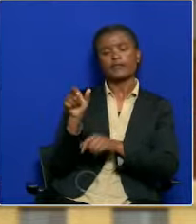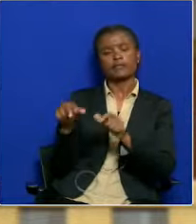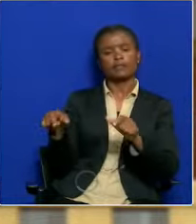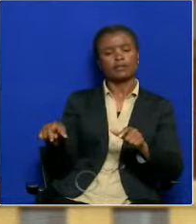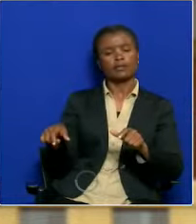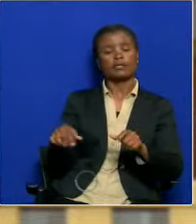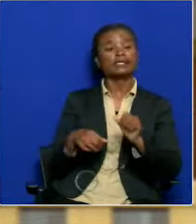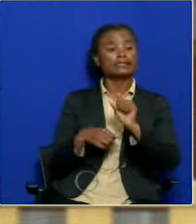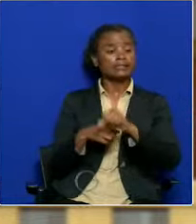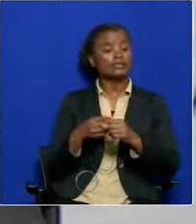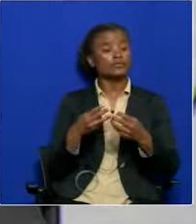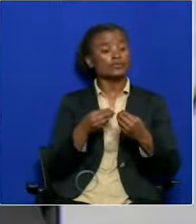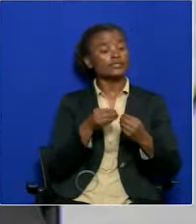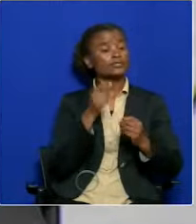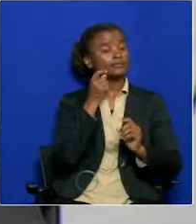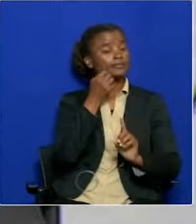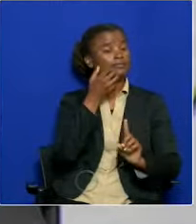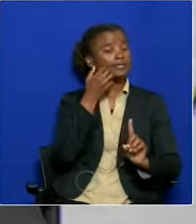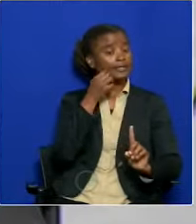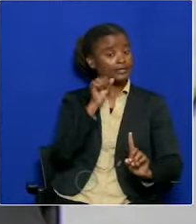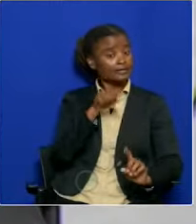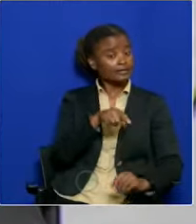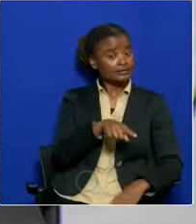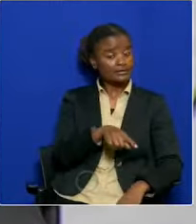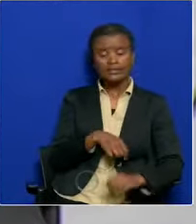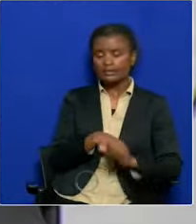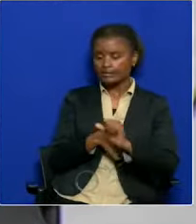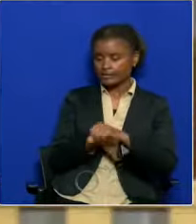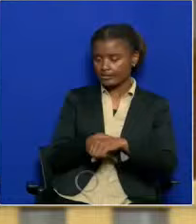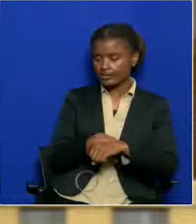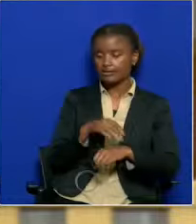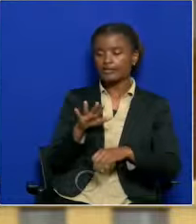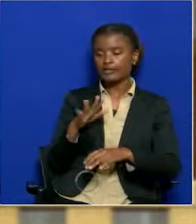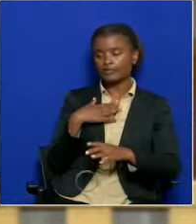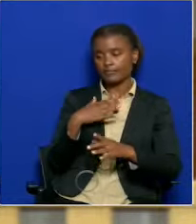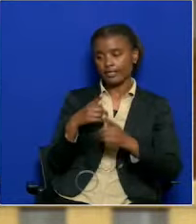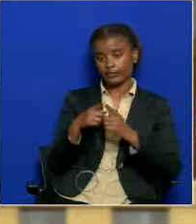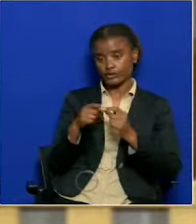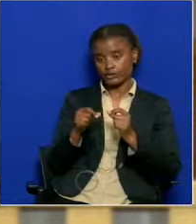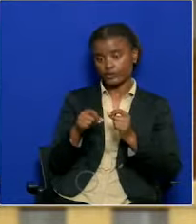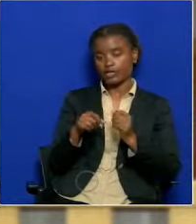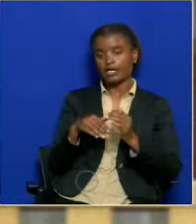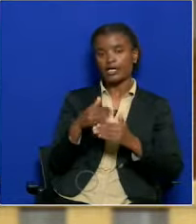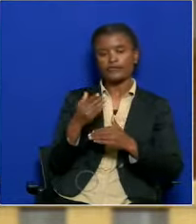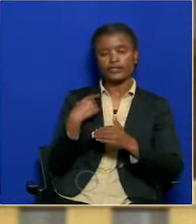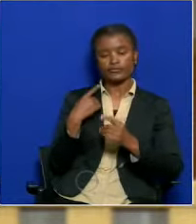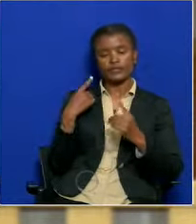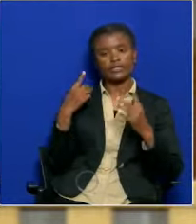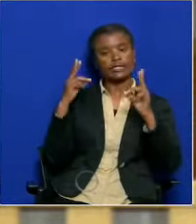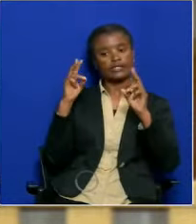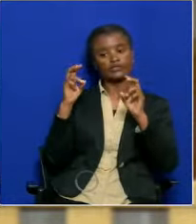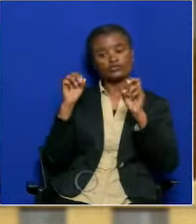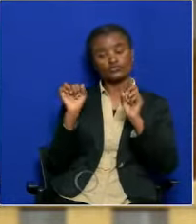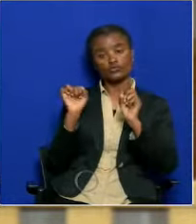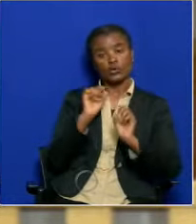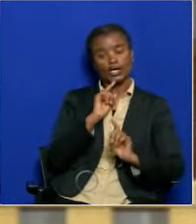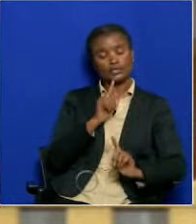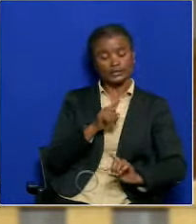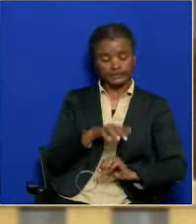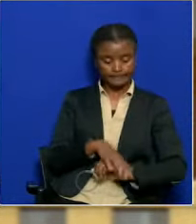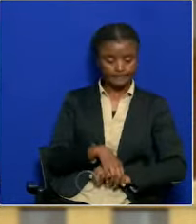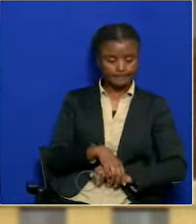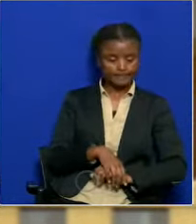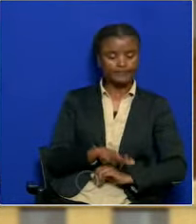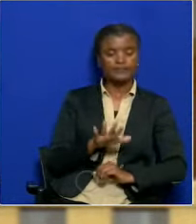in your work. Okay, I have. Let me finish, General, so that certain things don't become an issue in your answer. Take it, I accept that